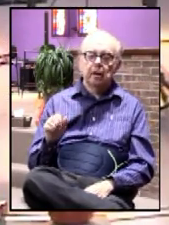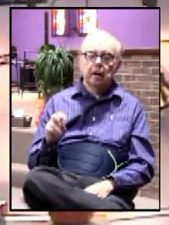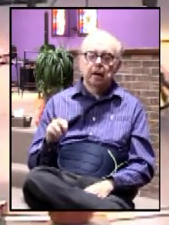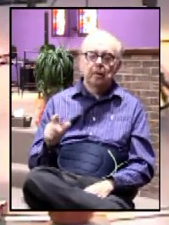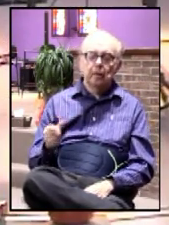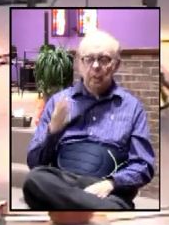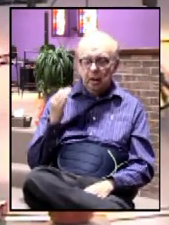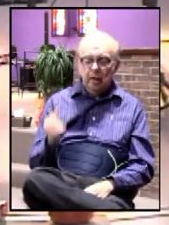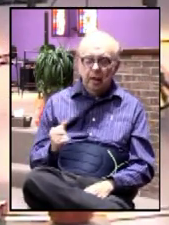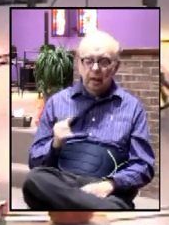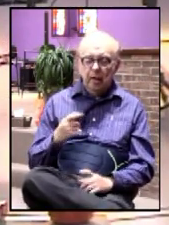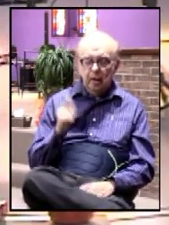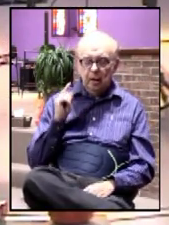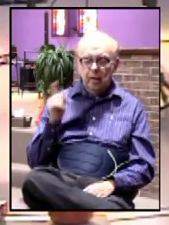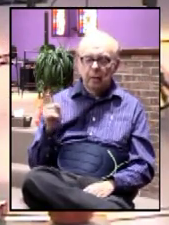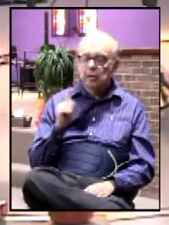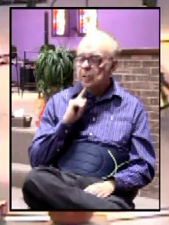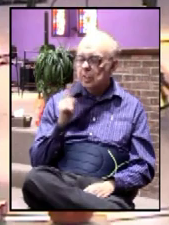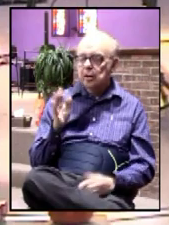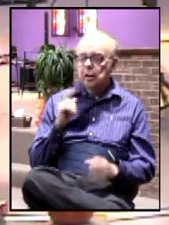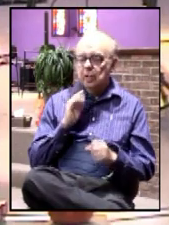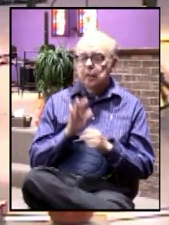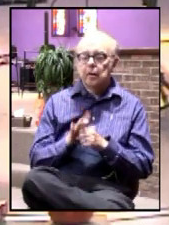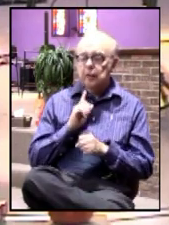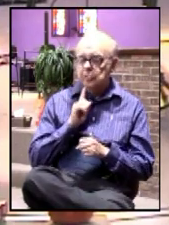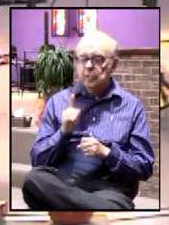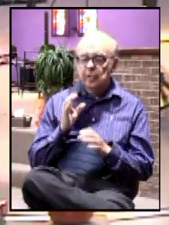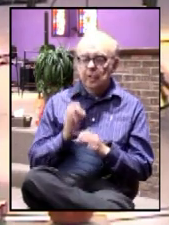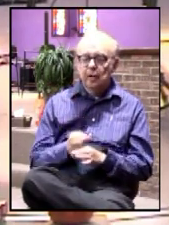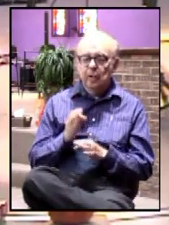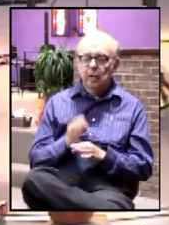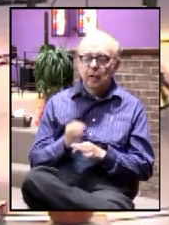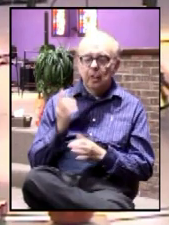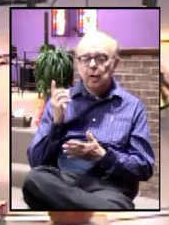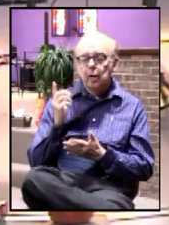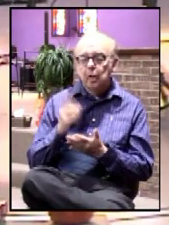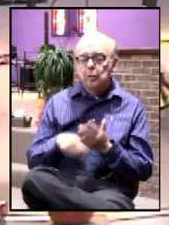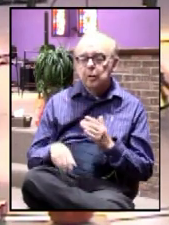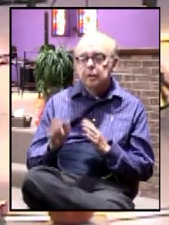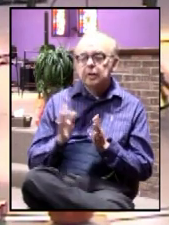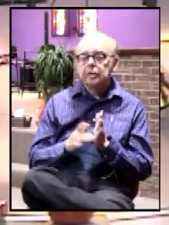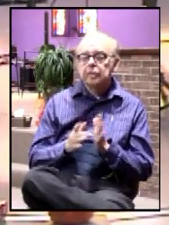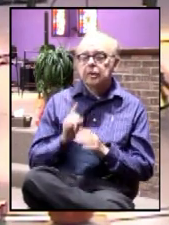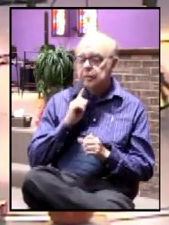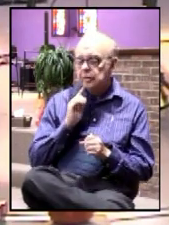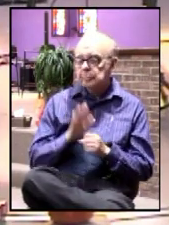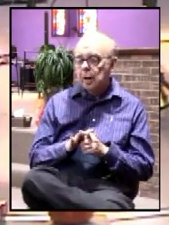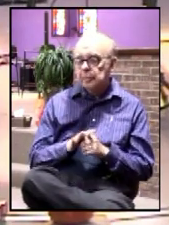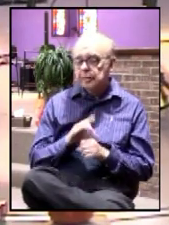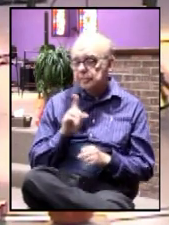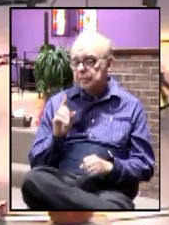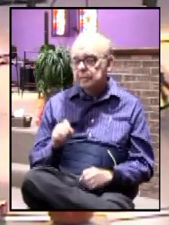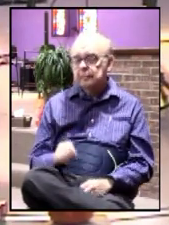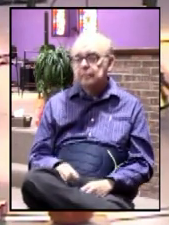Why? For he who promised is faithful. What did he promise?